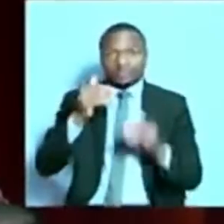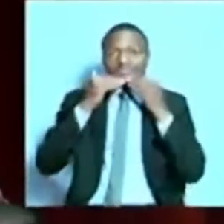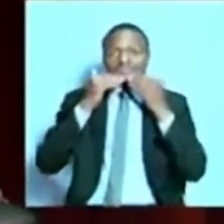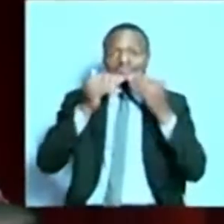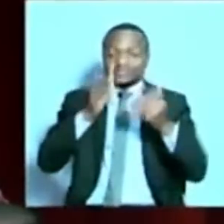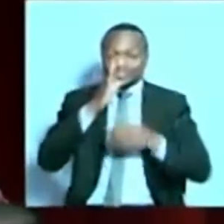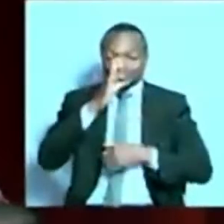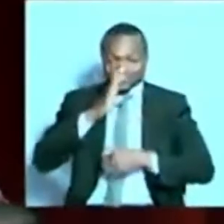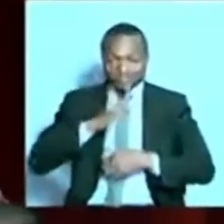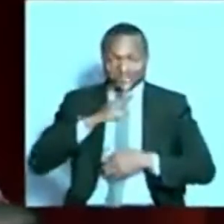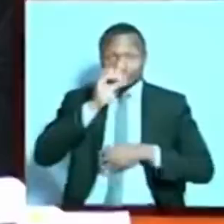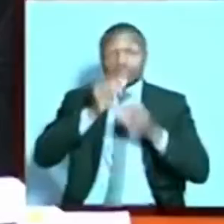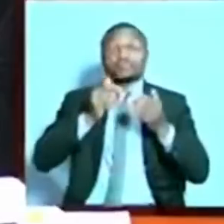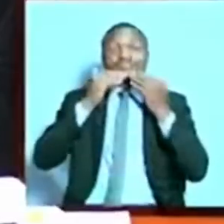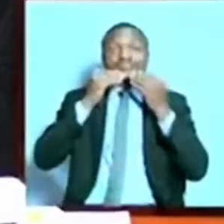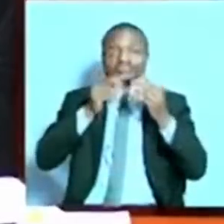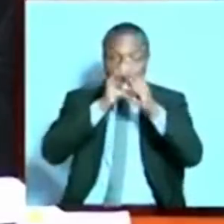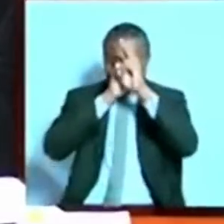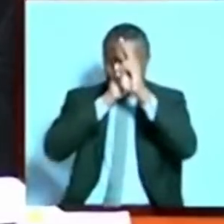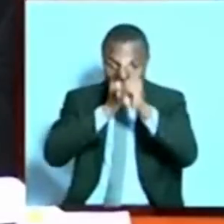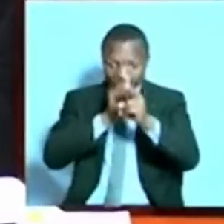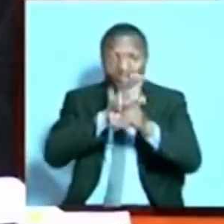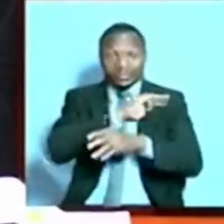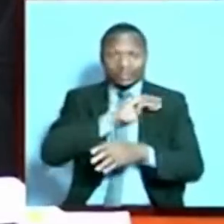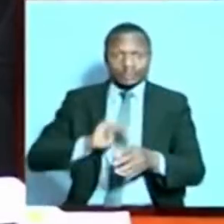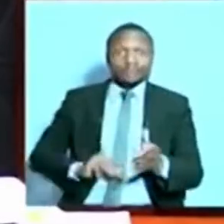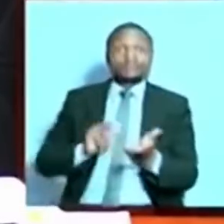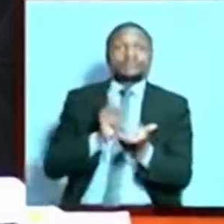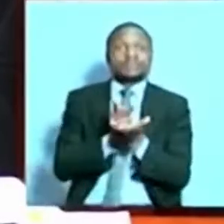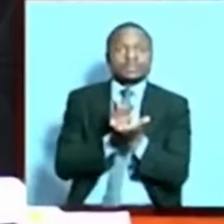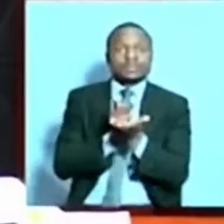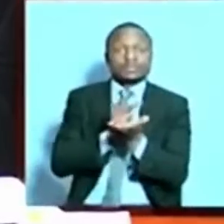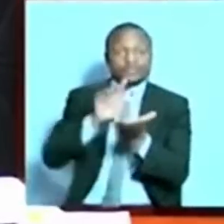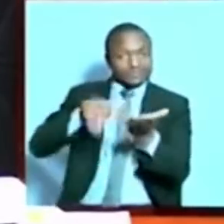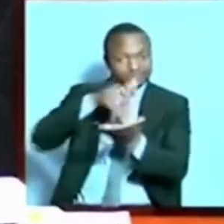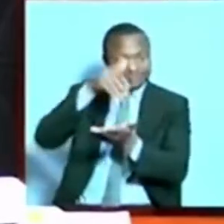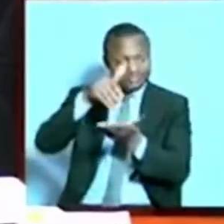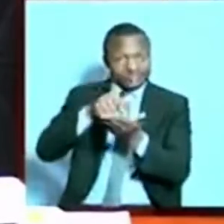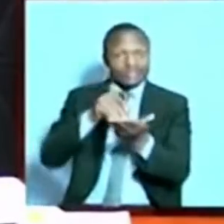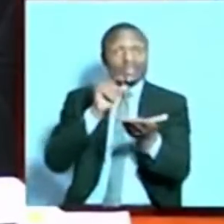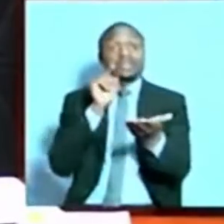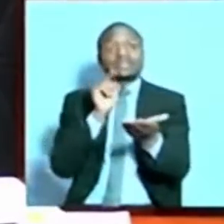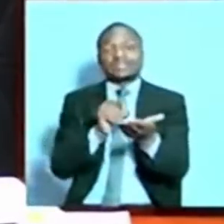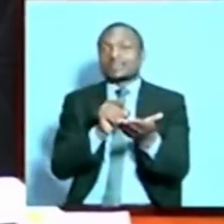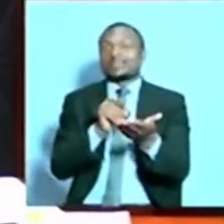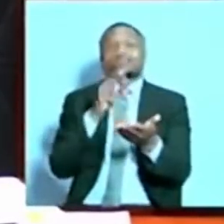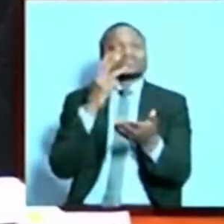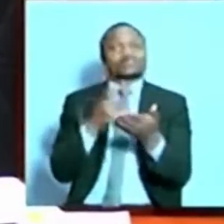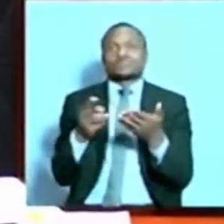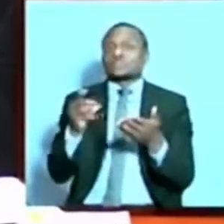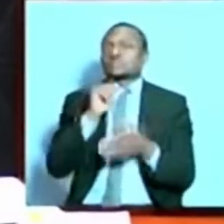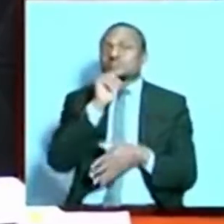you, Madam Speaker. Thank you, Honorable Member for Karabo Central. Again, that matter seems not to have happened